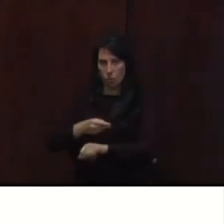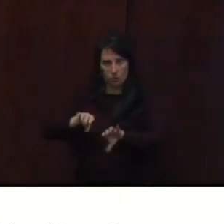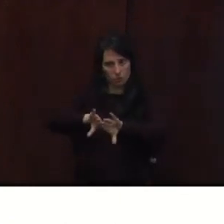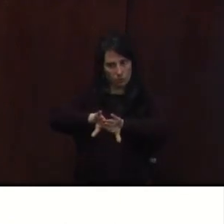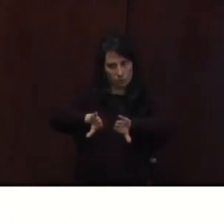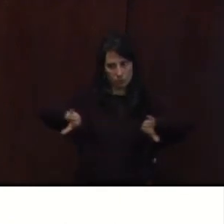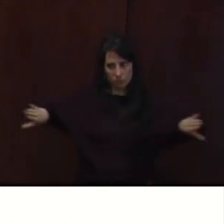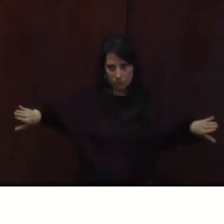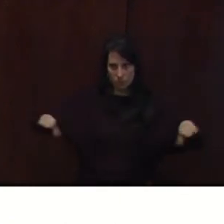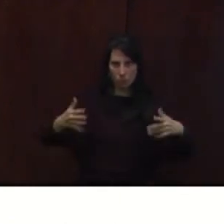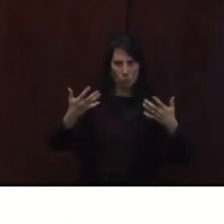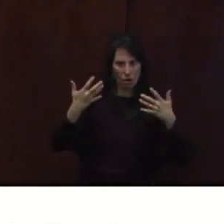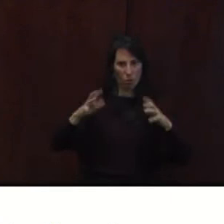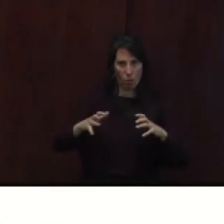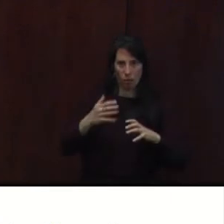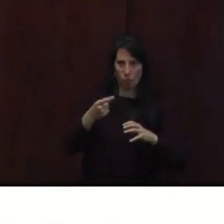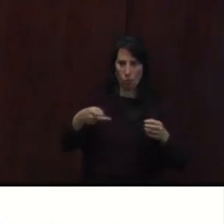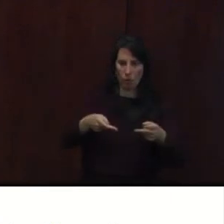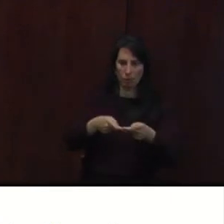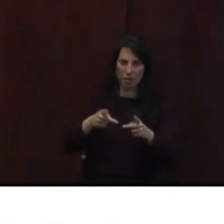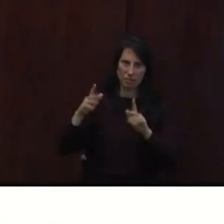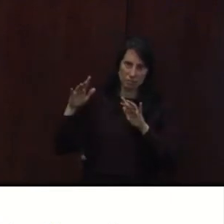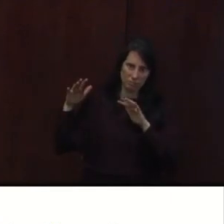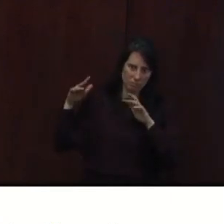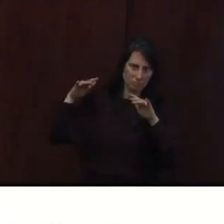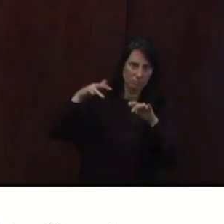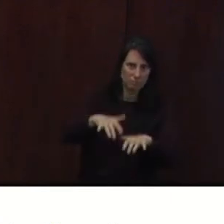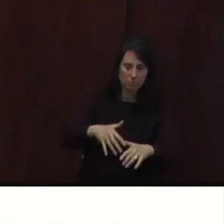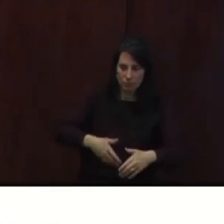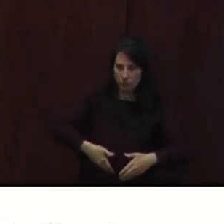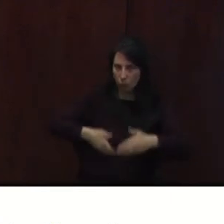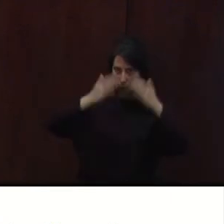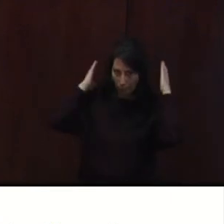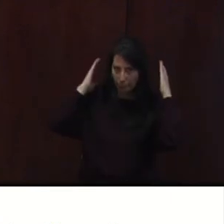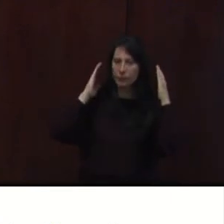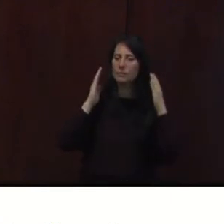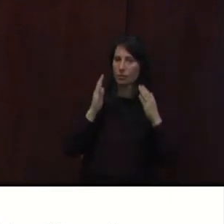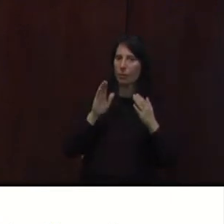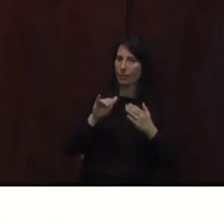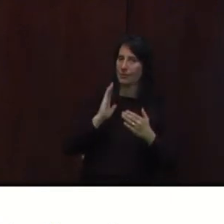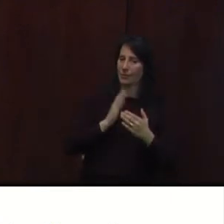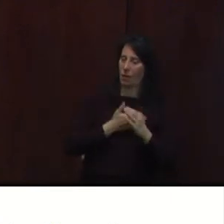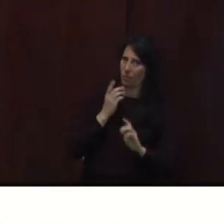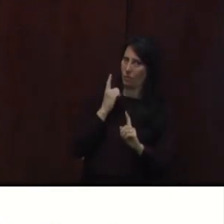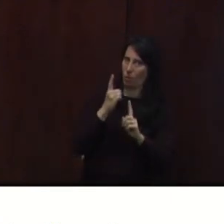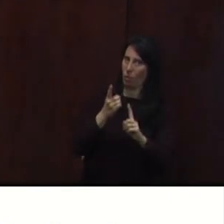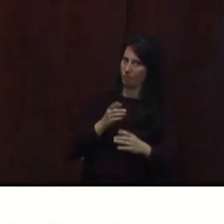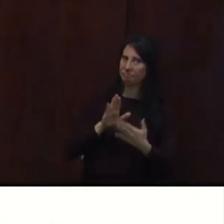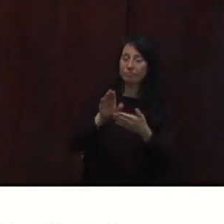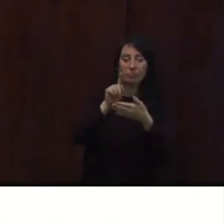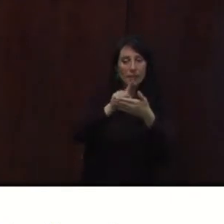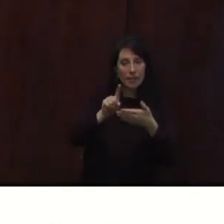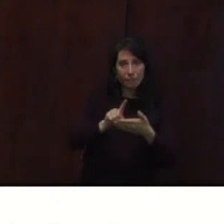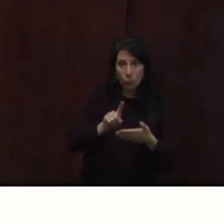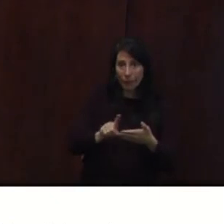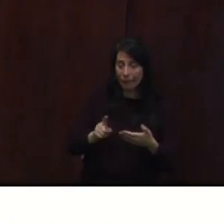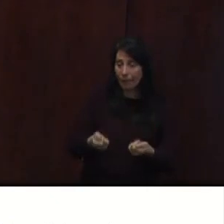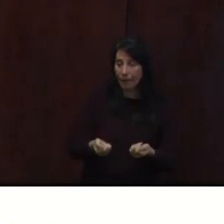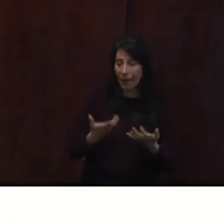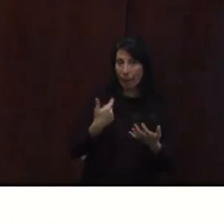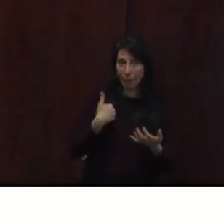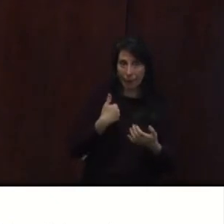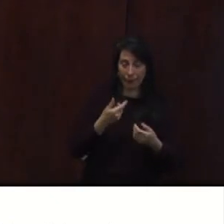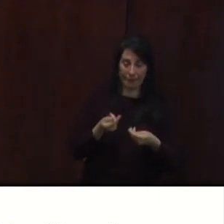that we have the footprint for that and that we practice that each time. So each week we are increasing those doses as